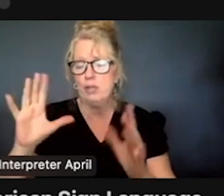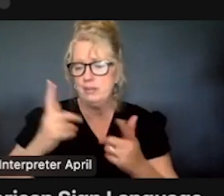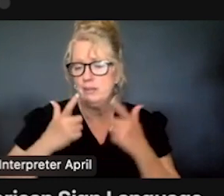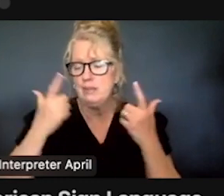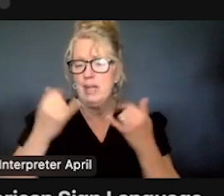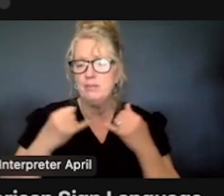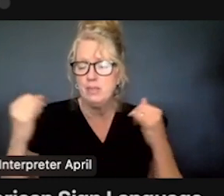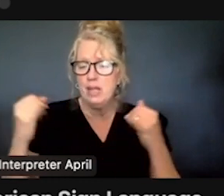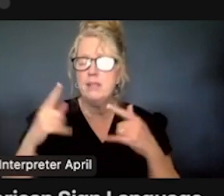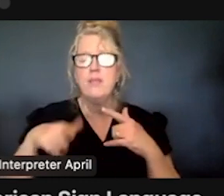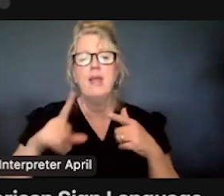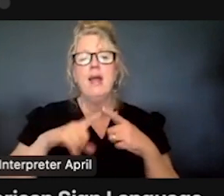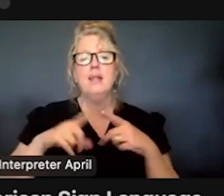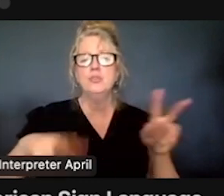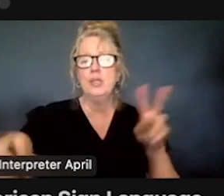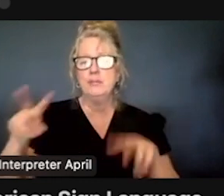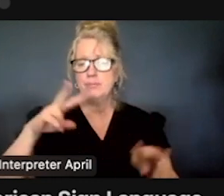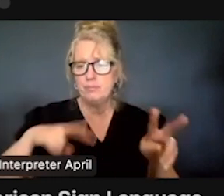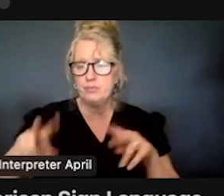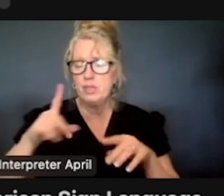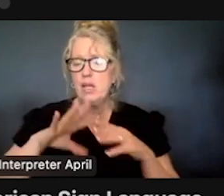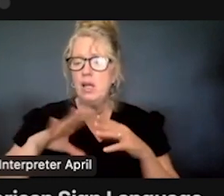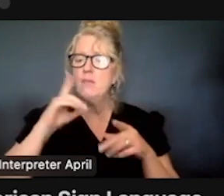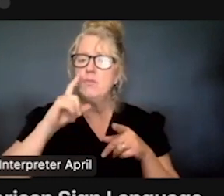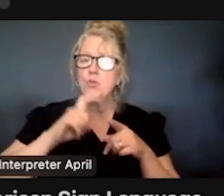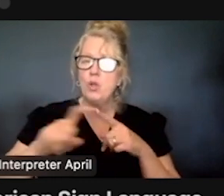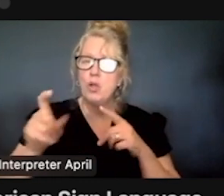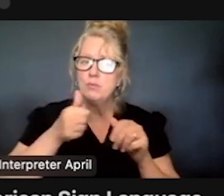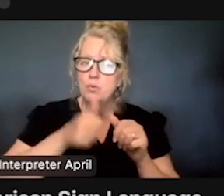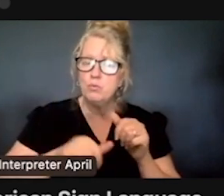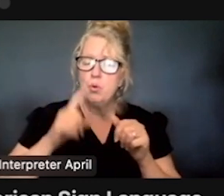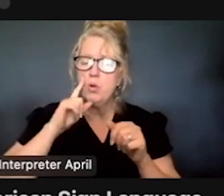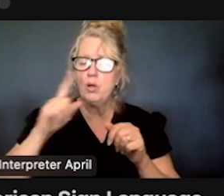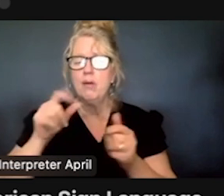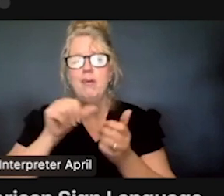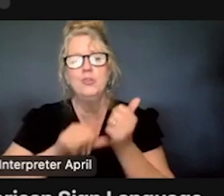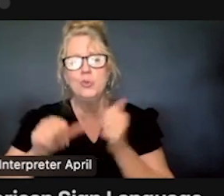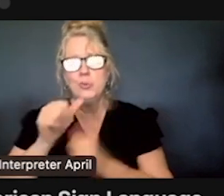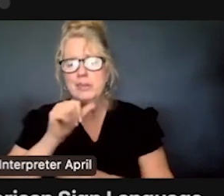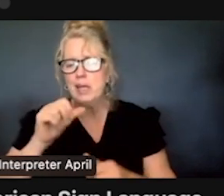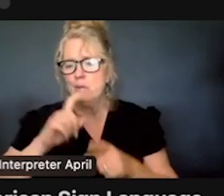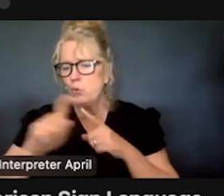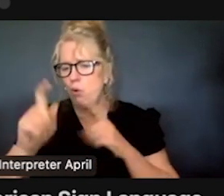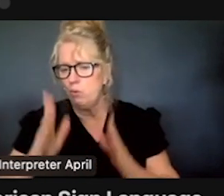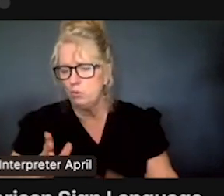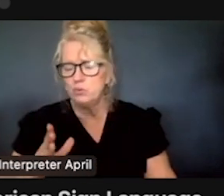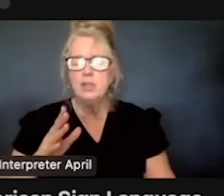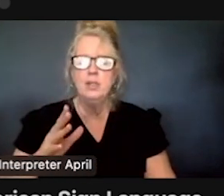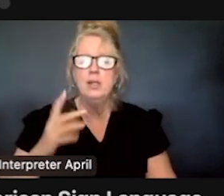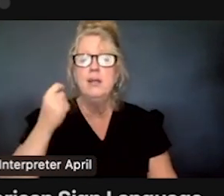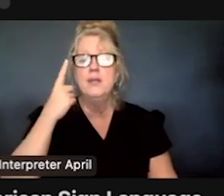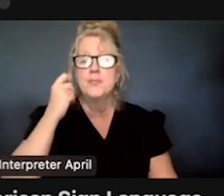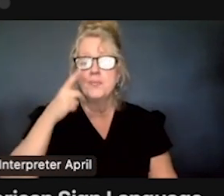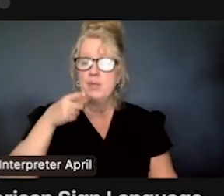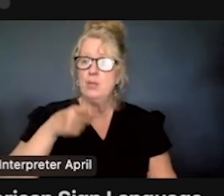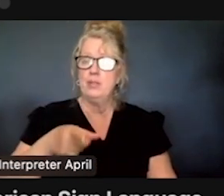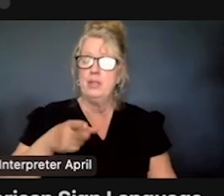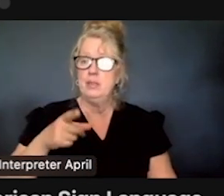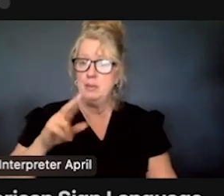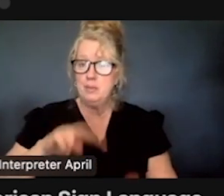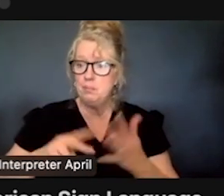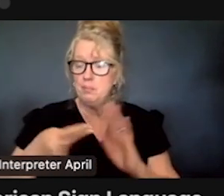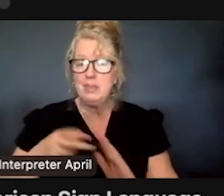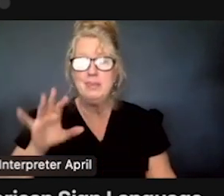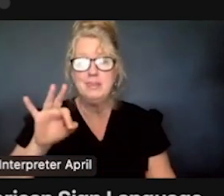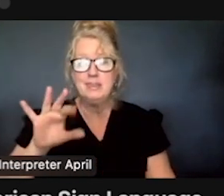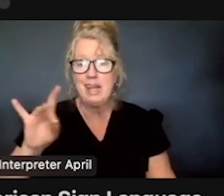It's an evaluation of crisis call outcomes for suicidal callers. This is basically, does 988